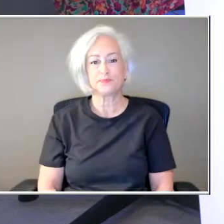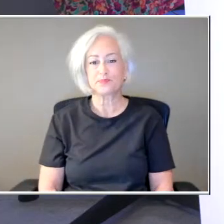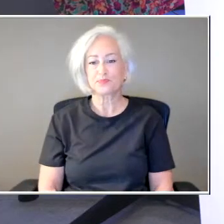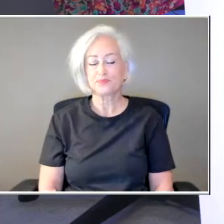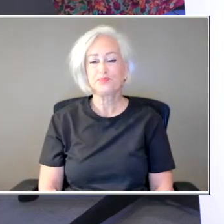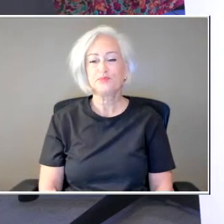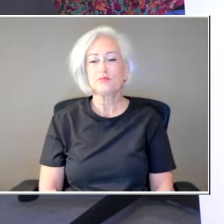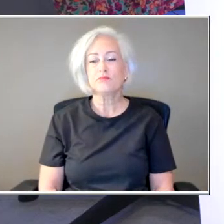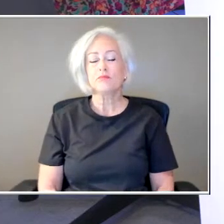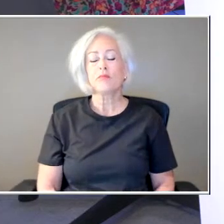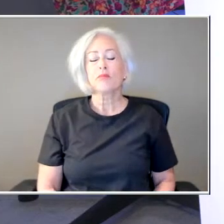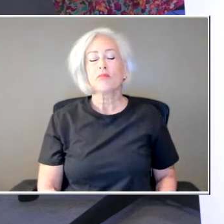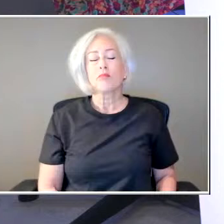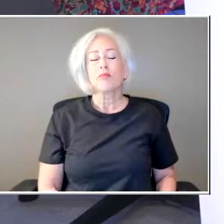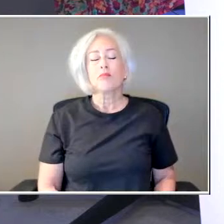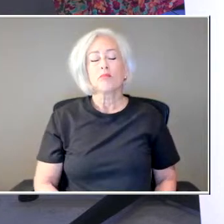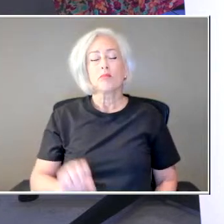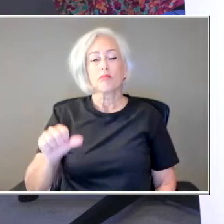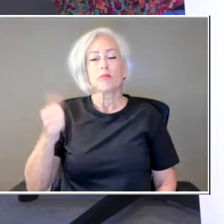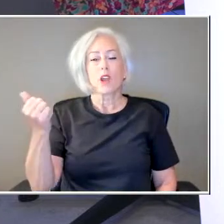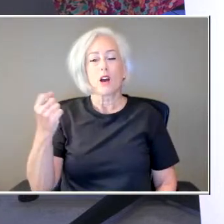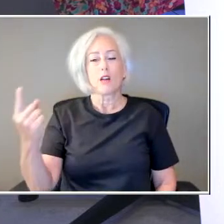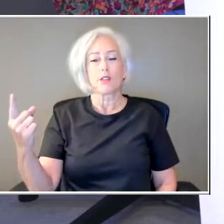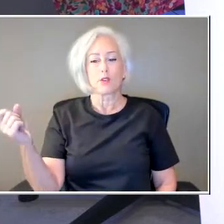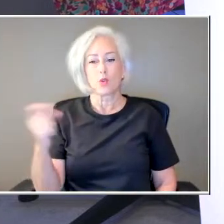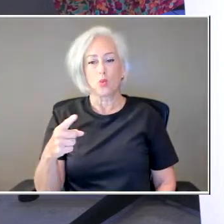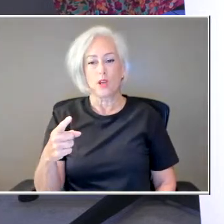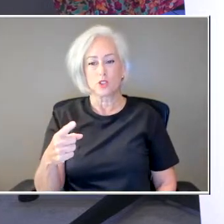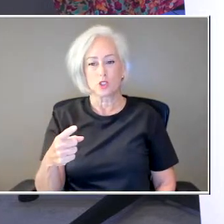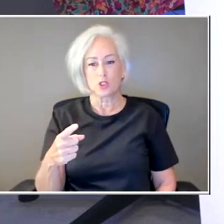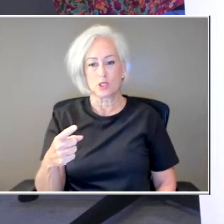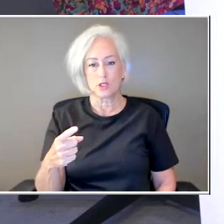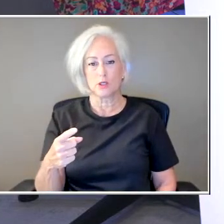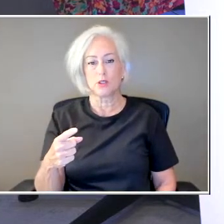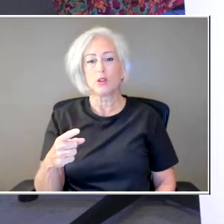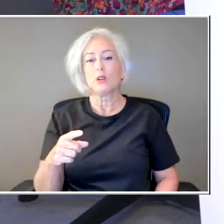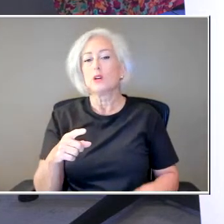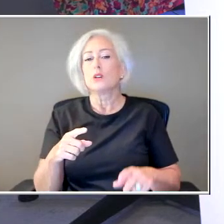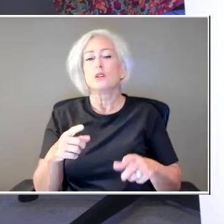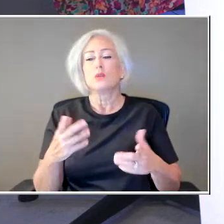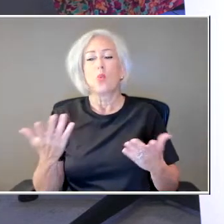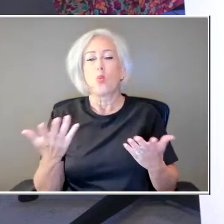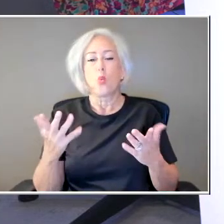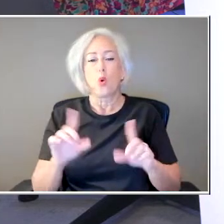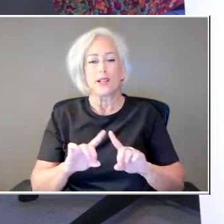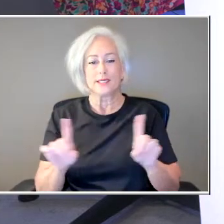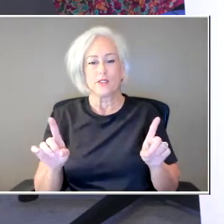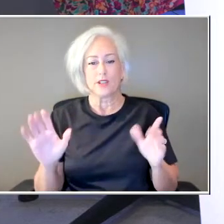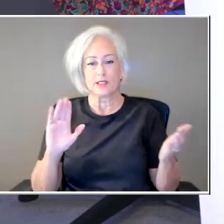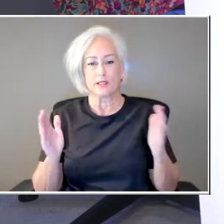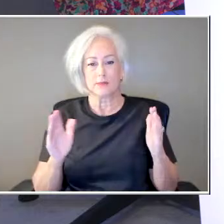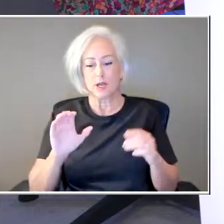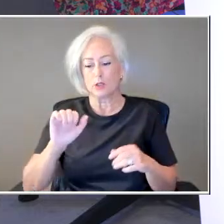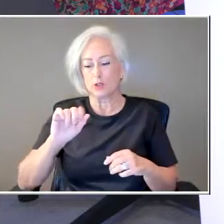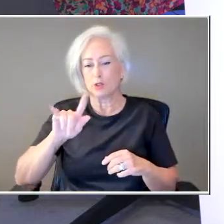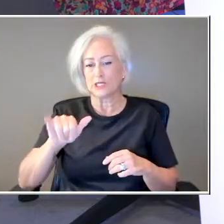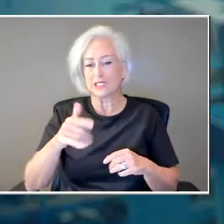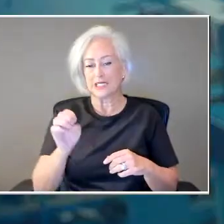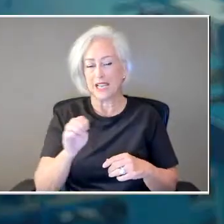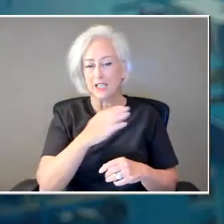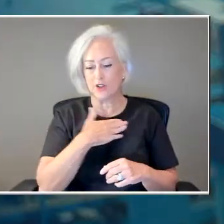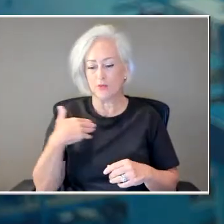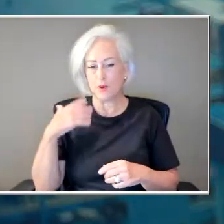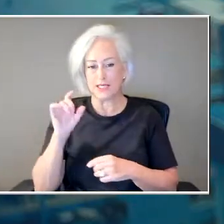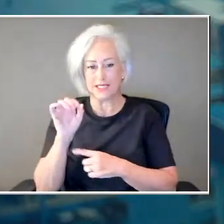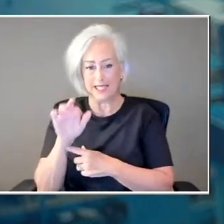Cindy asks, what difference staging makes in cancer survival? Well, that's a great question. Staging